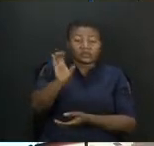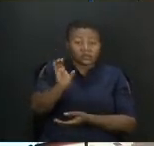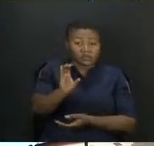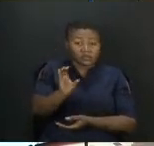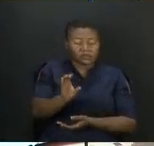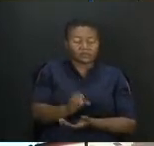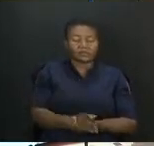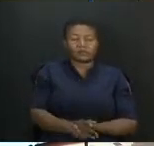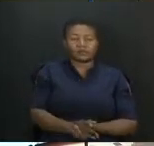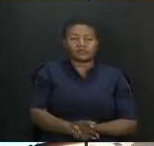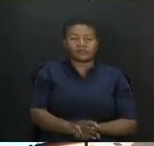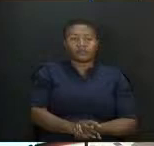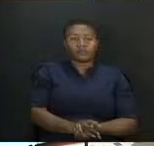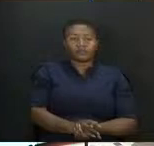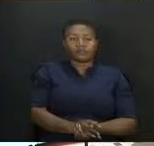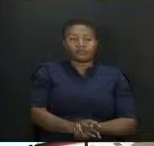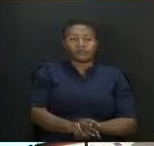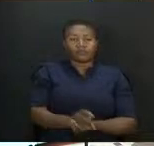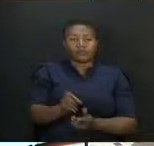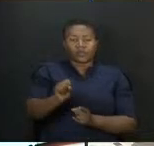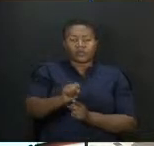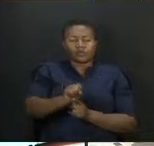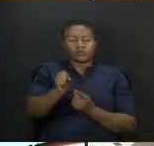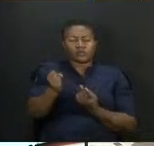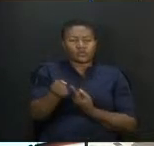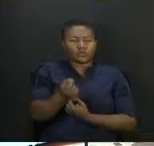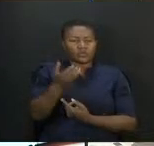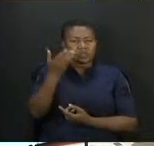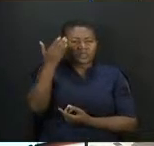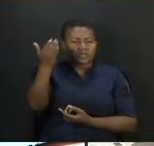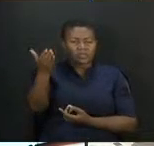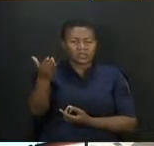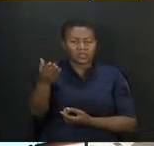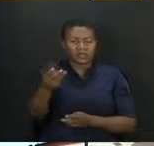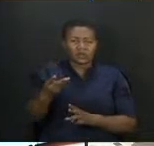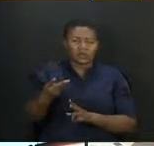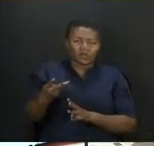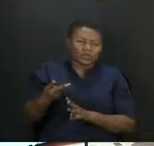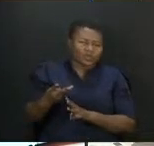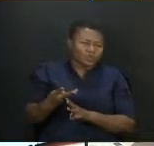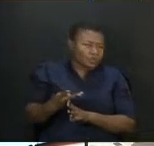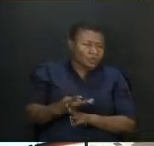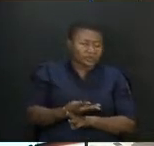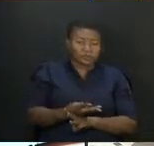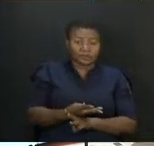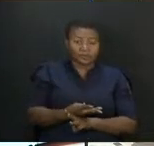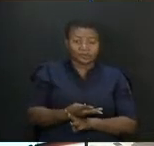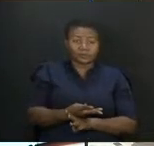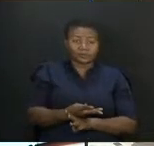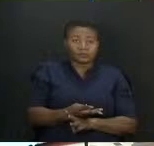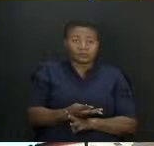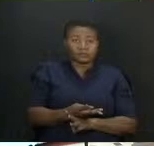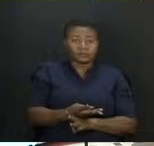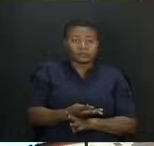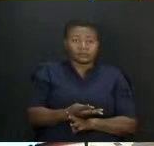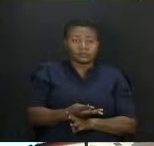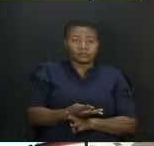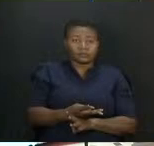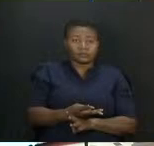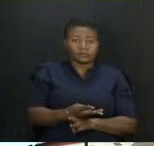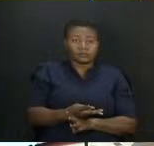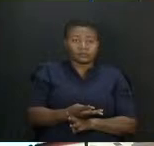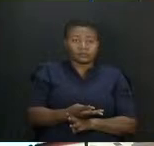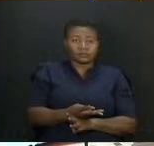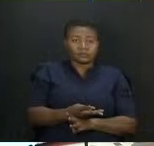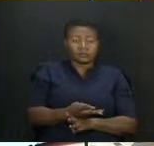situation is really getting out of hand. Yes, I've released 100,000 Ghana